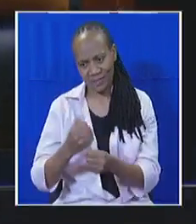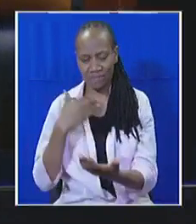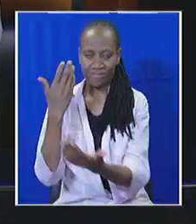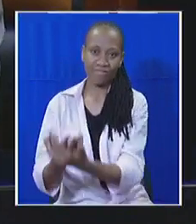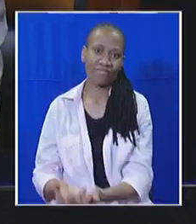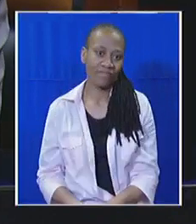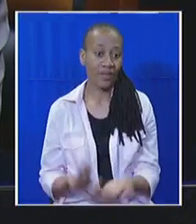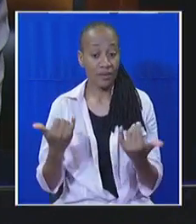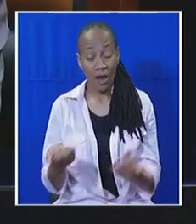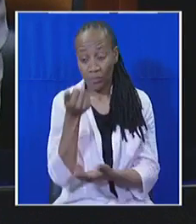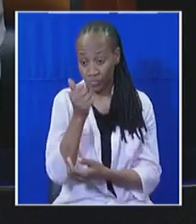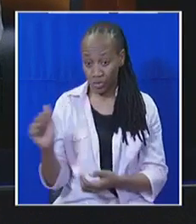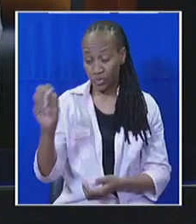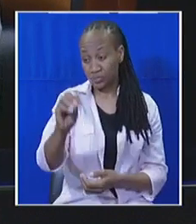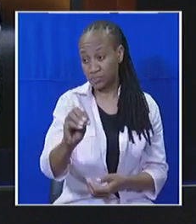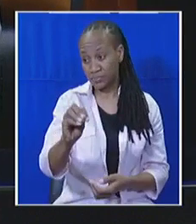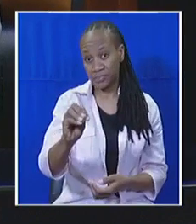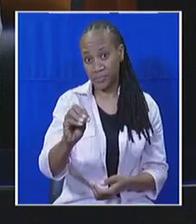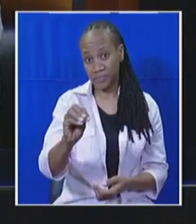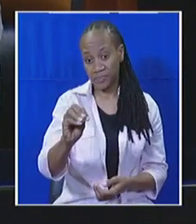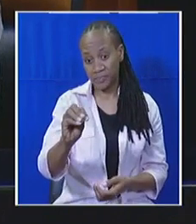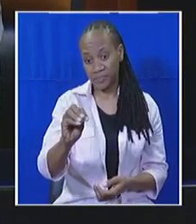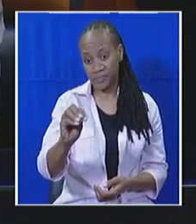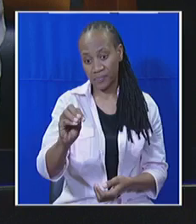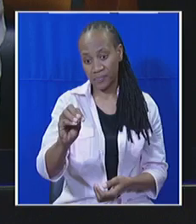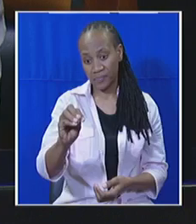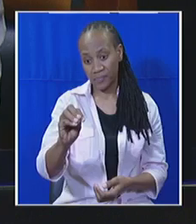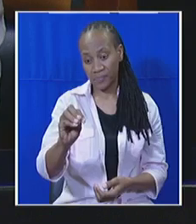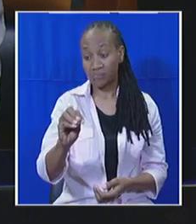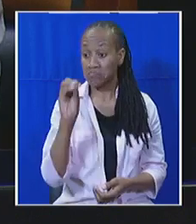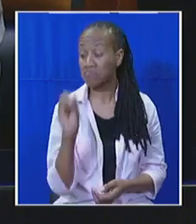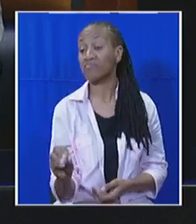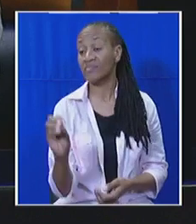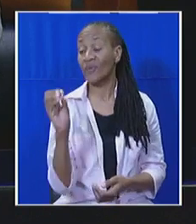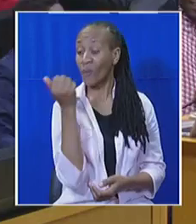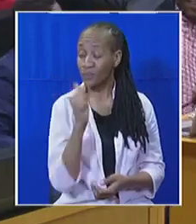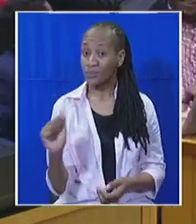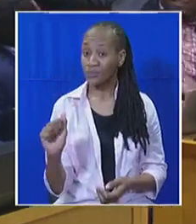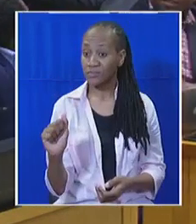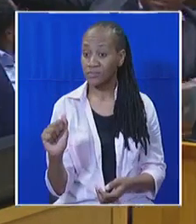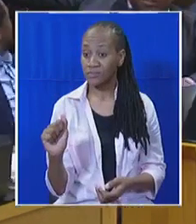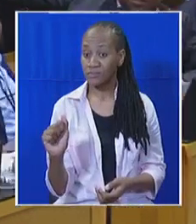put the motion. Are there any objections? Are there any objections?